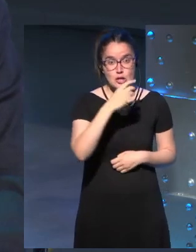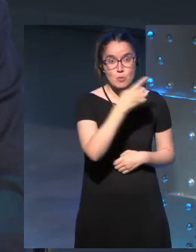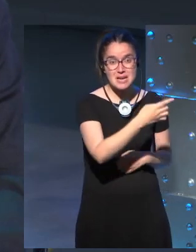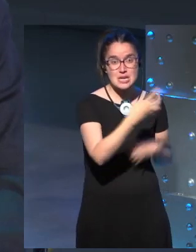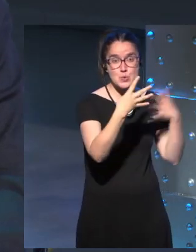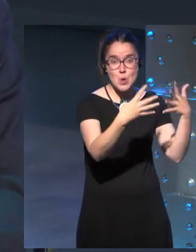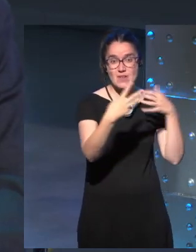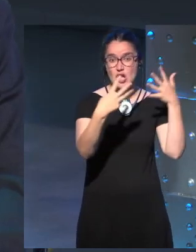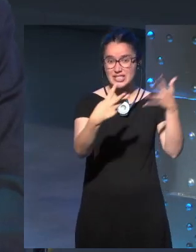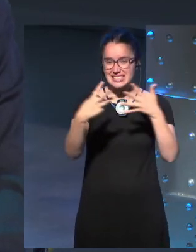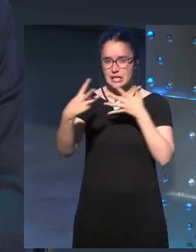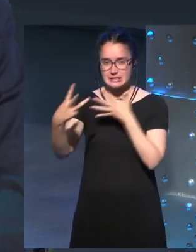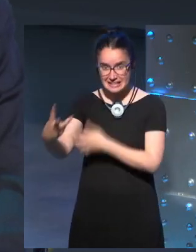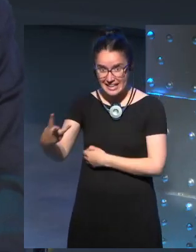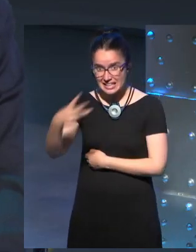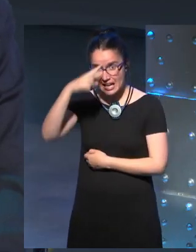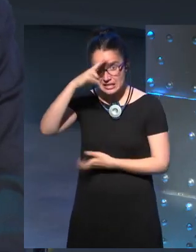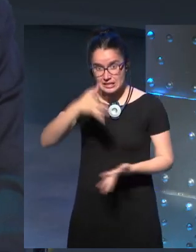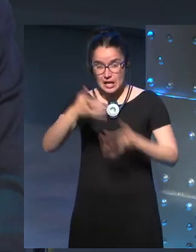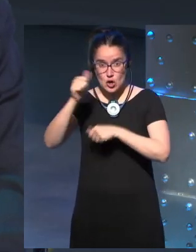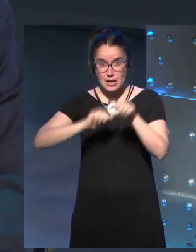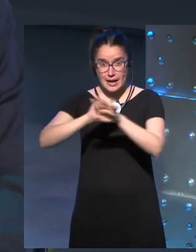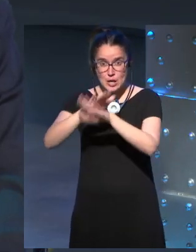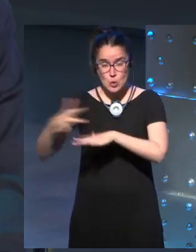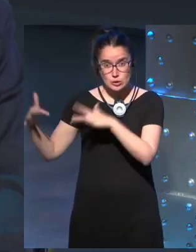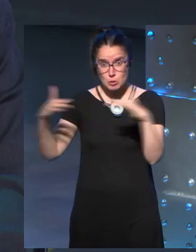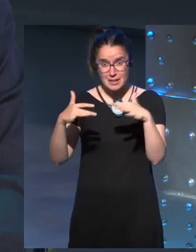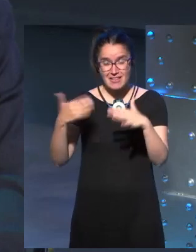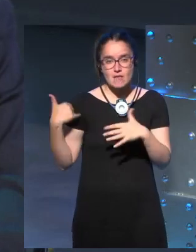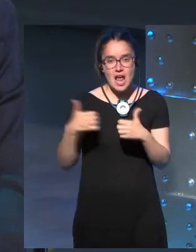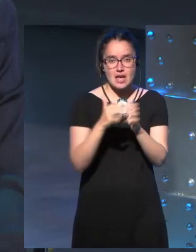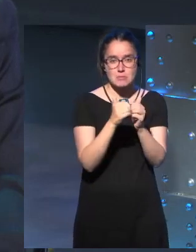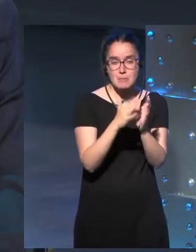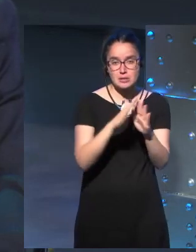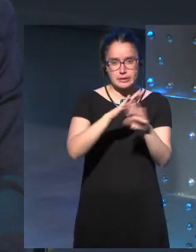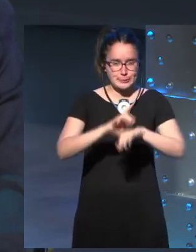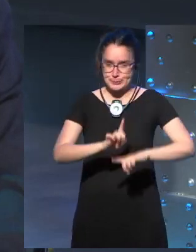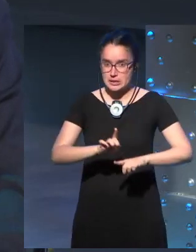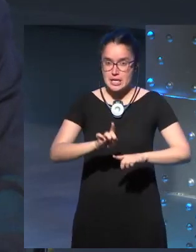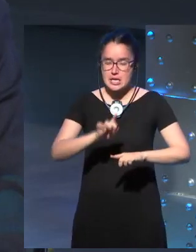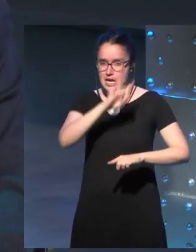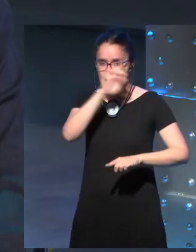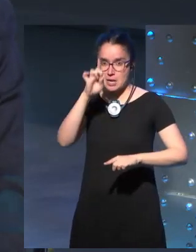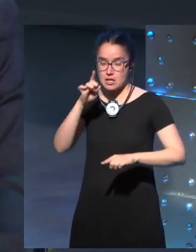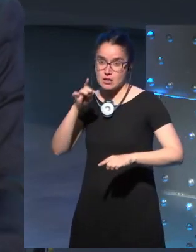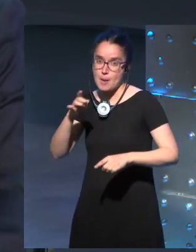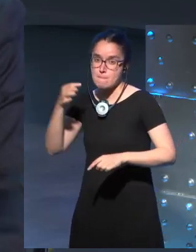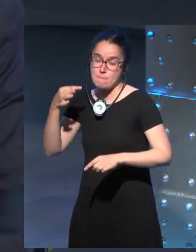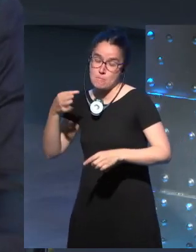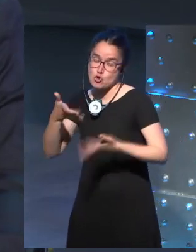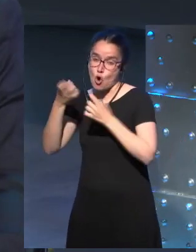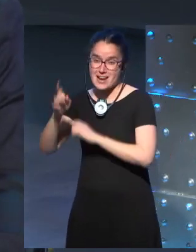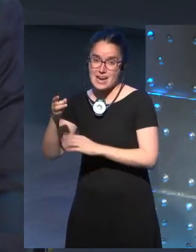that. In year 1983, the Athletic won the league. The last part had to be won in Las Palmas, and Real Madrid didn't have to win